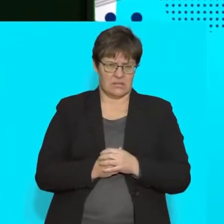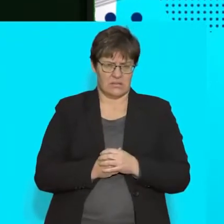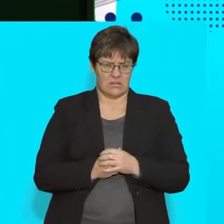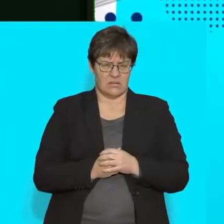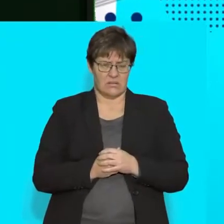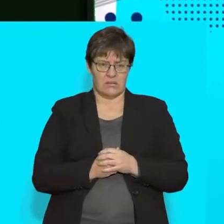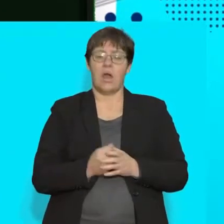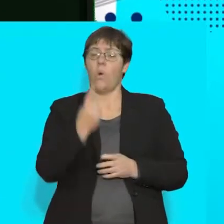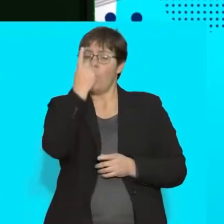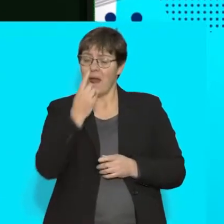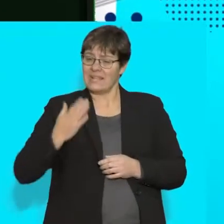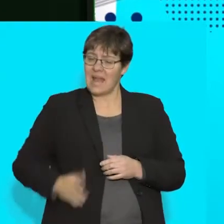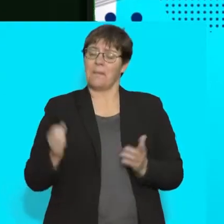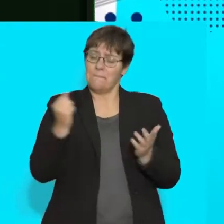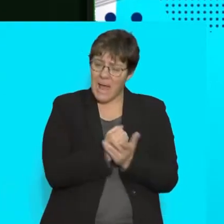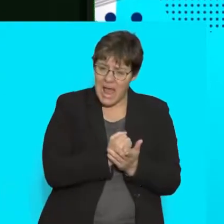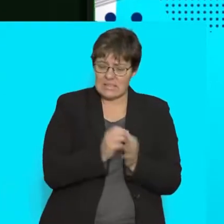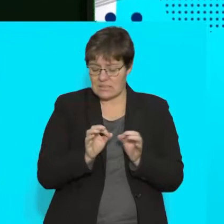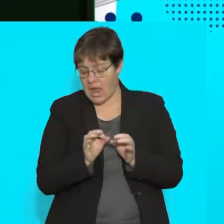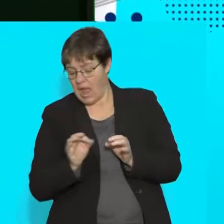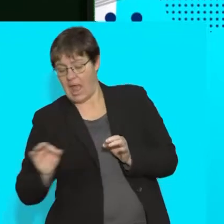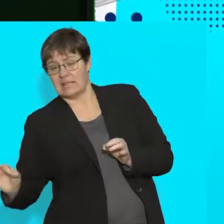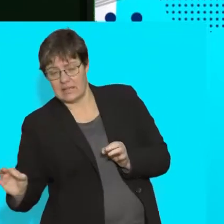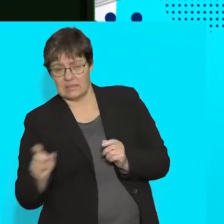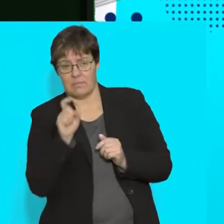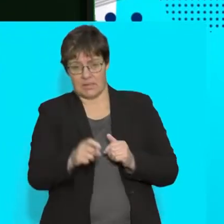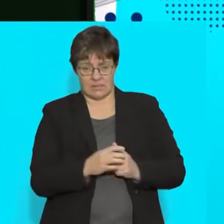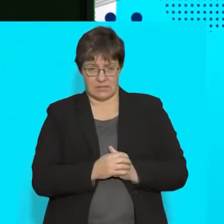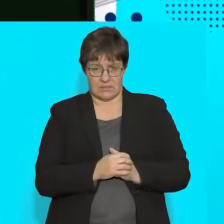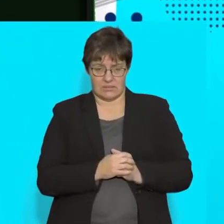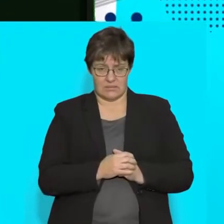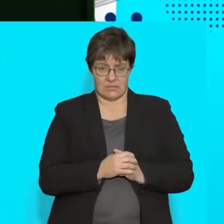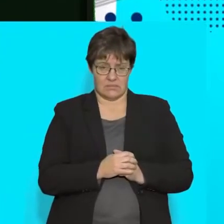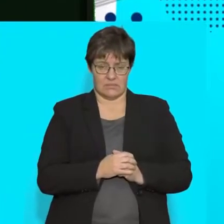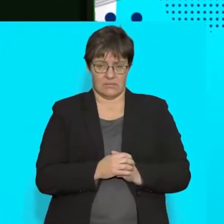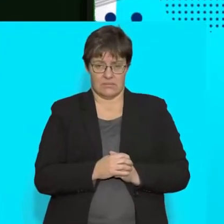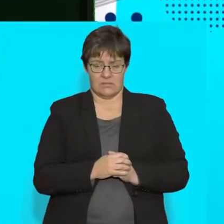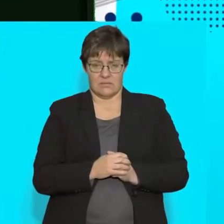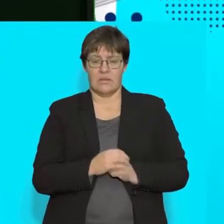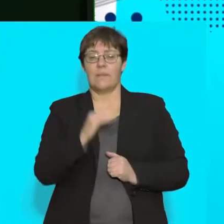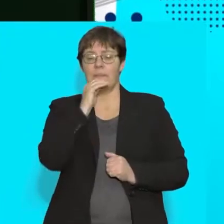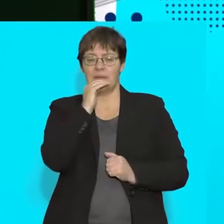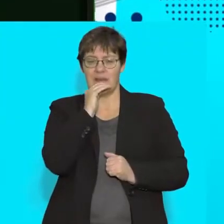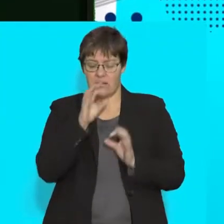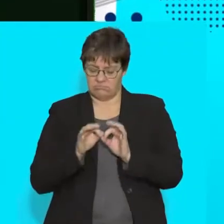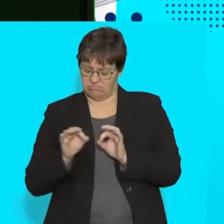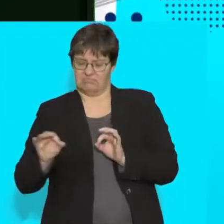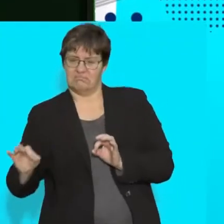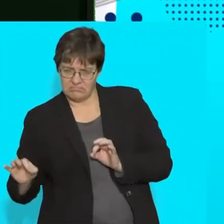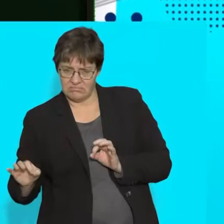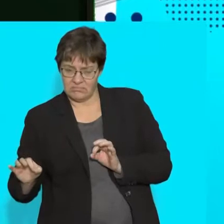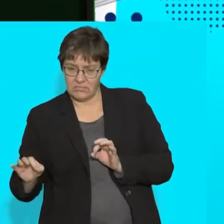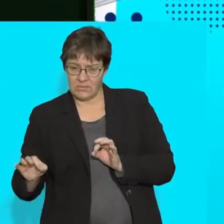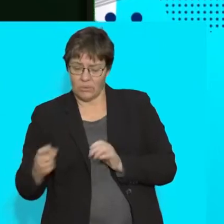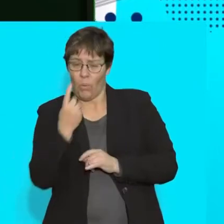angle if one of the sides of that triangle is produced, which simply means extended,